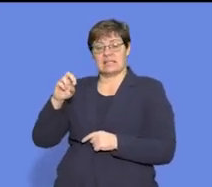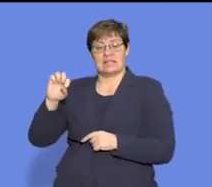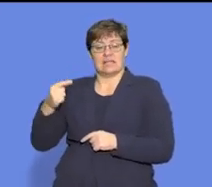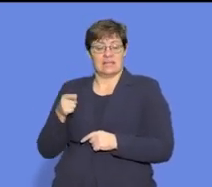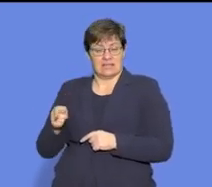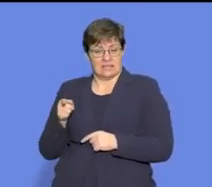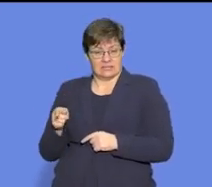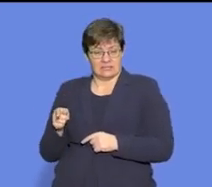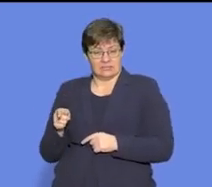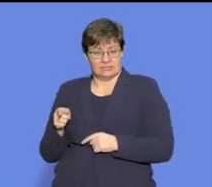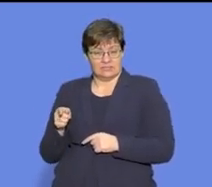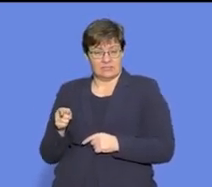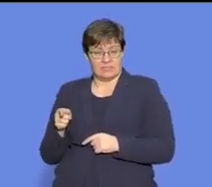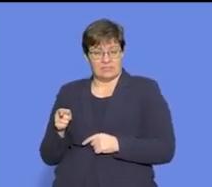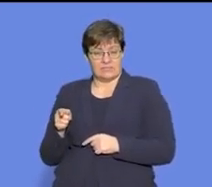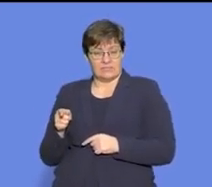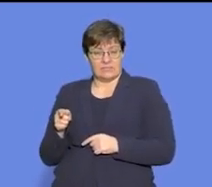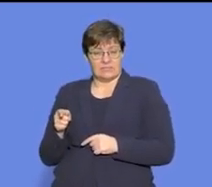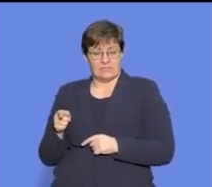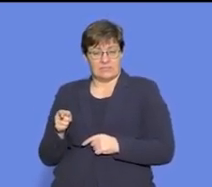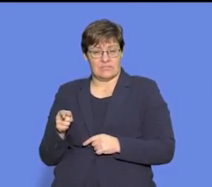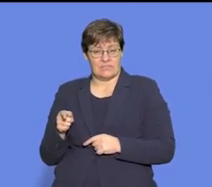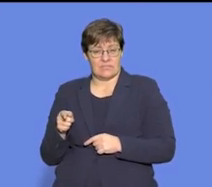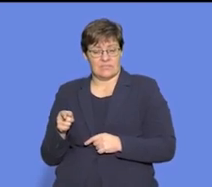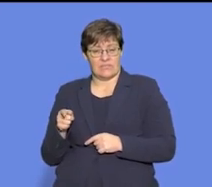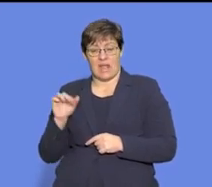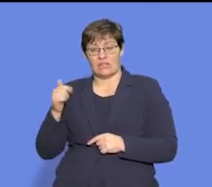the oxidizing, what's the